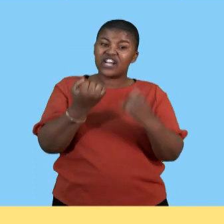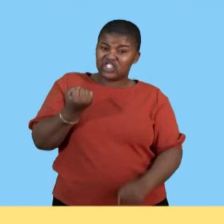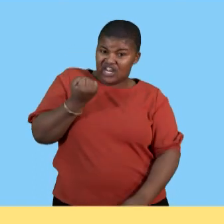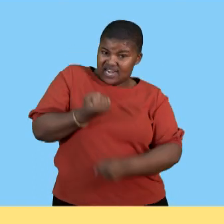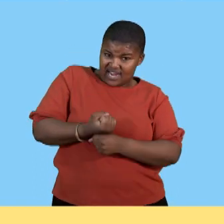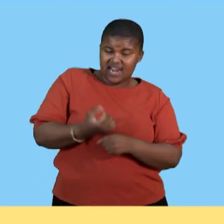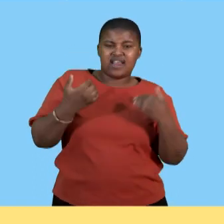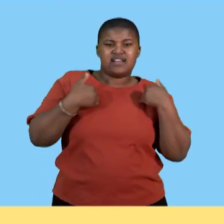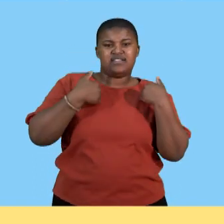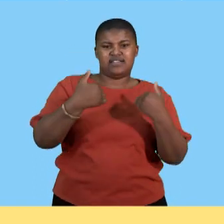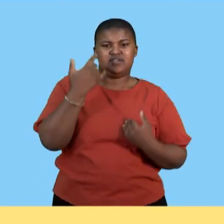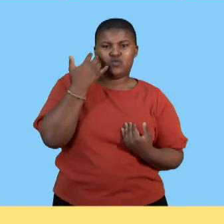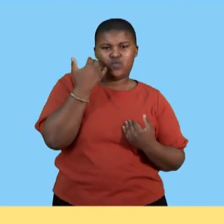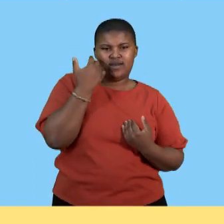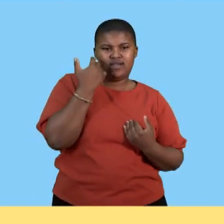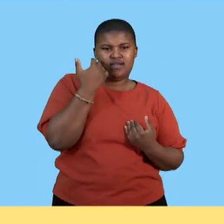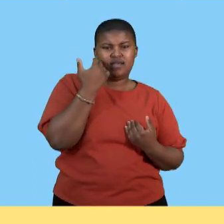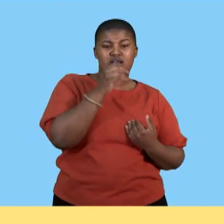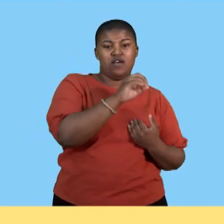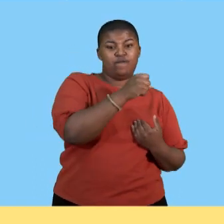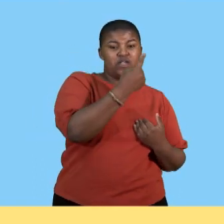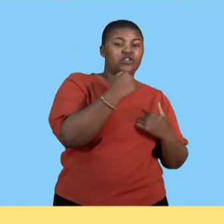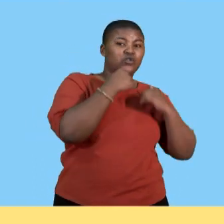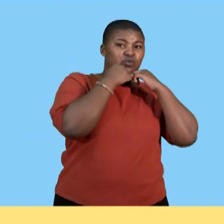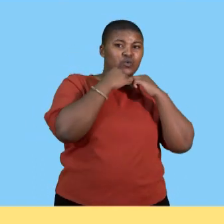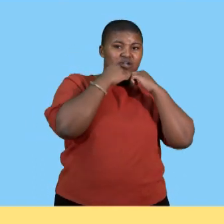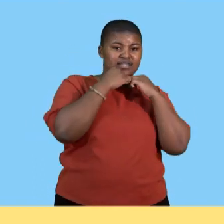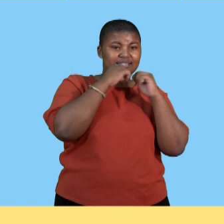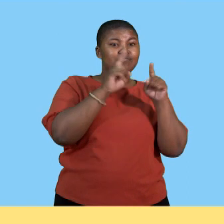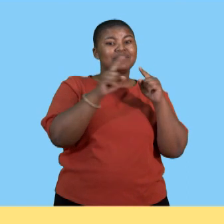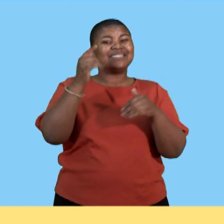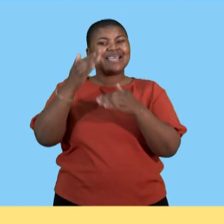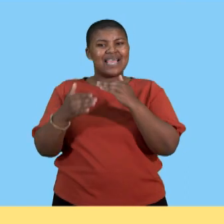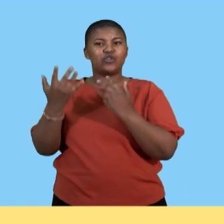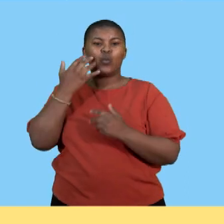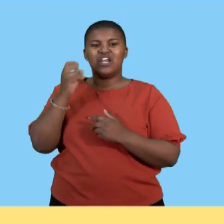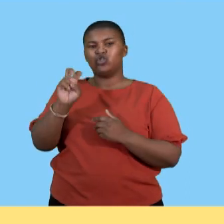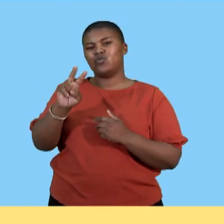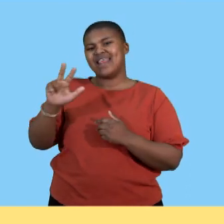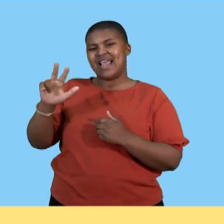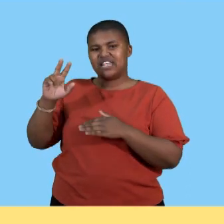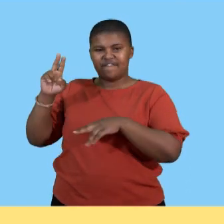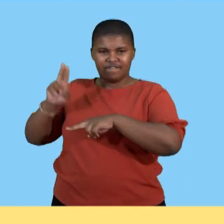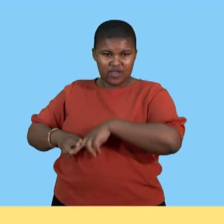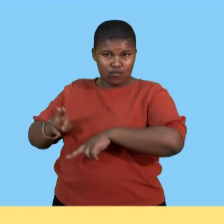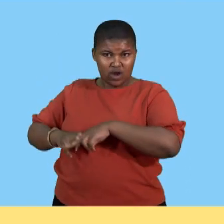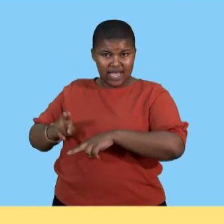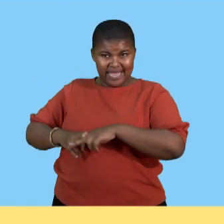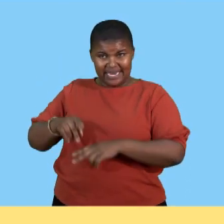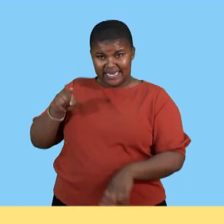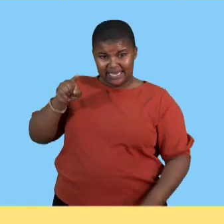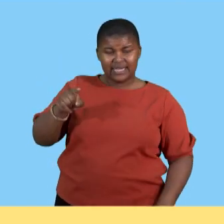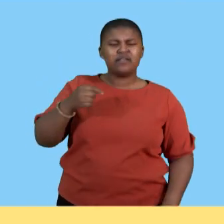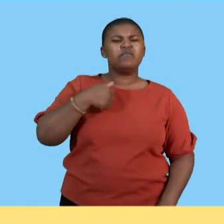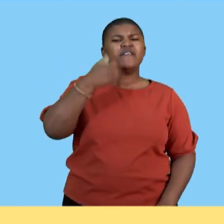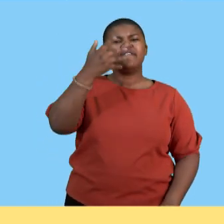year is ending on the 28th of February. So if